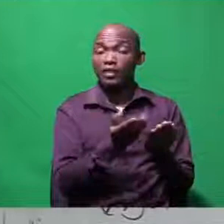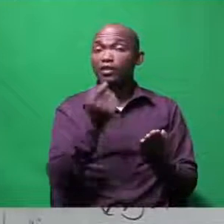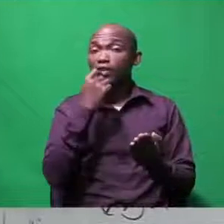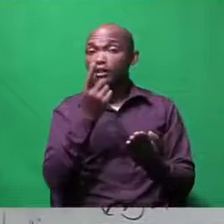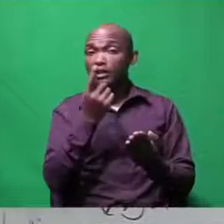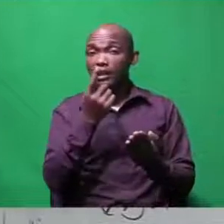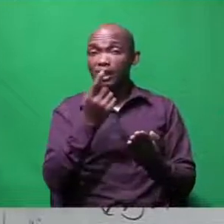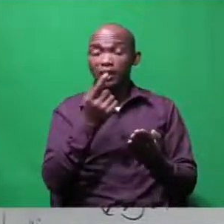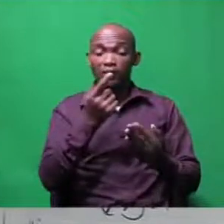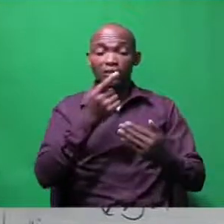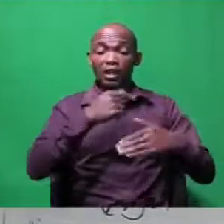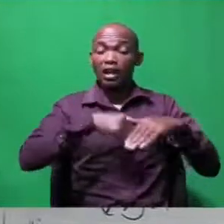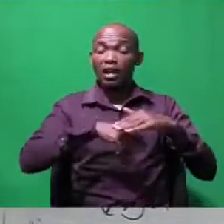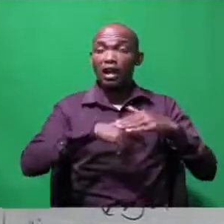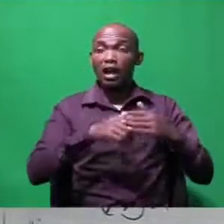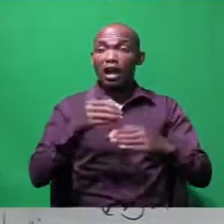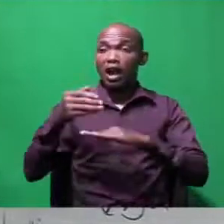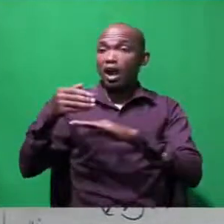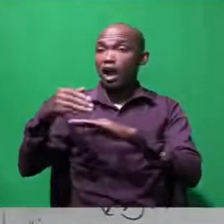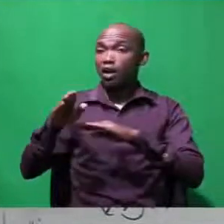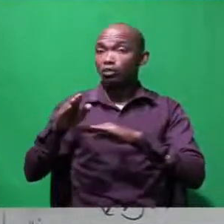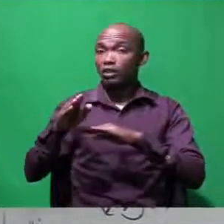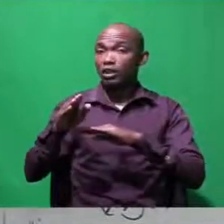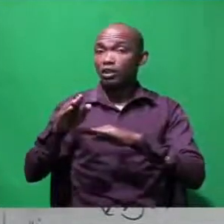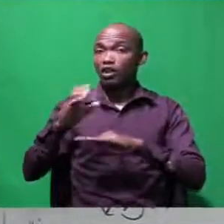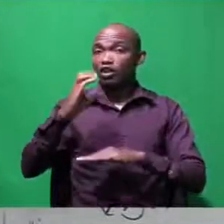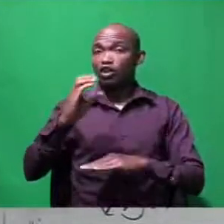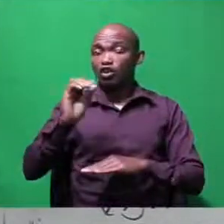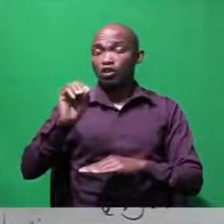core here, we can say there is a molten